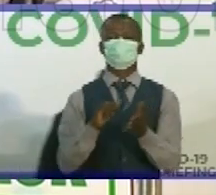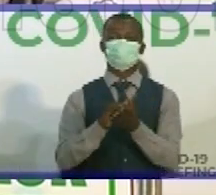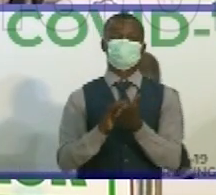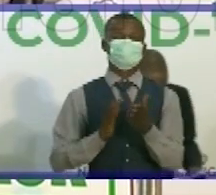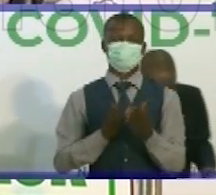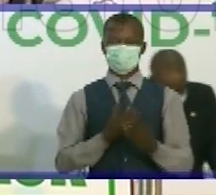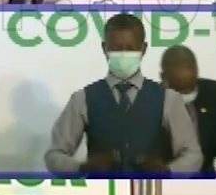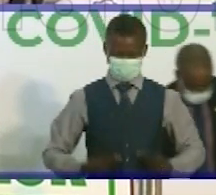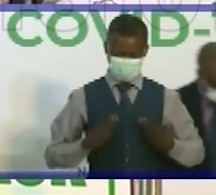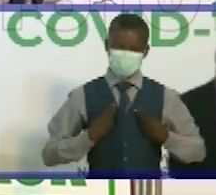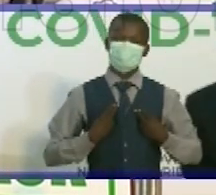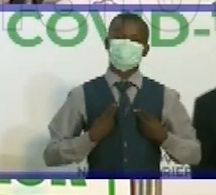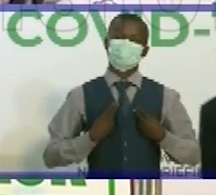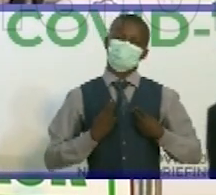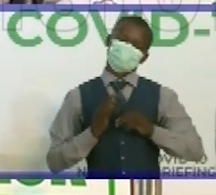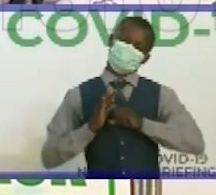health system.